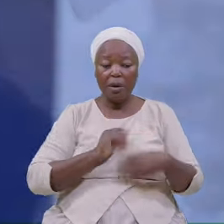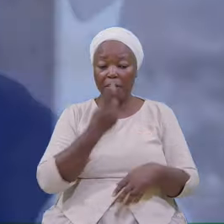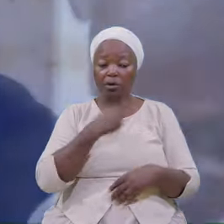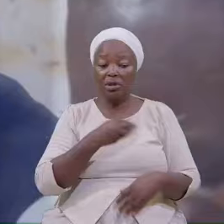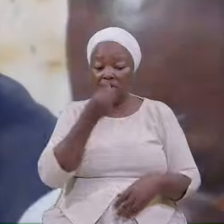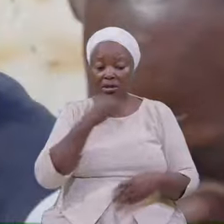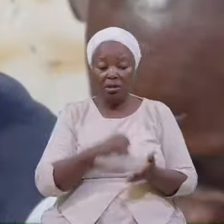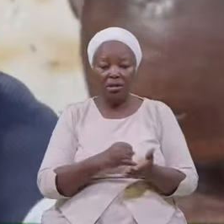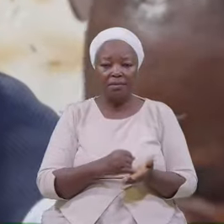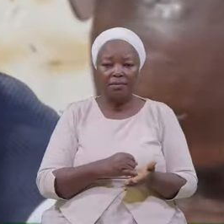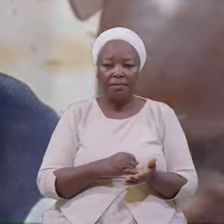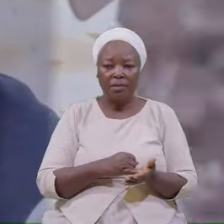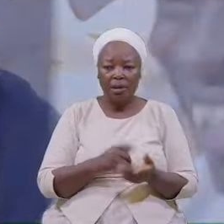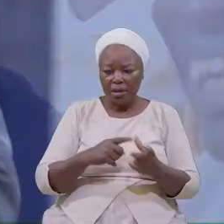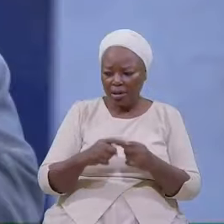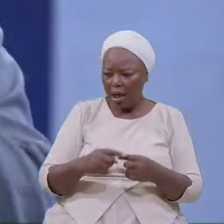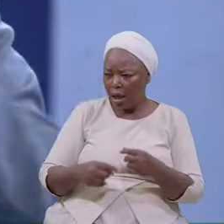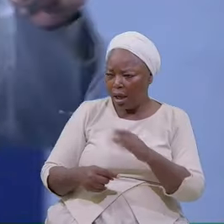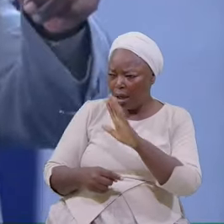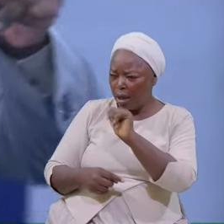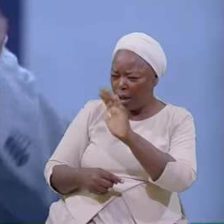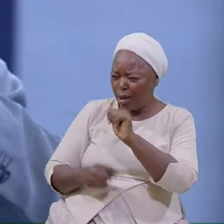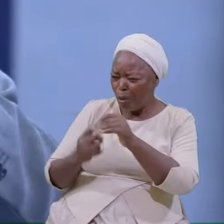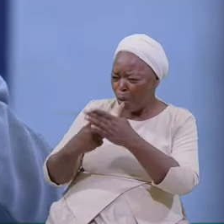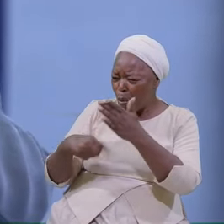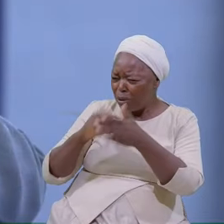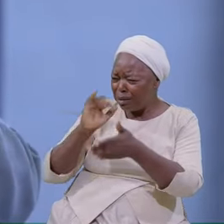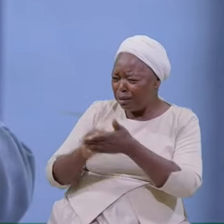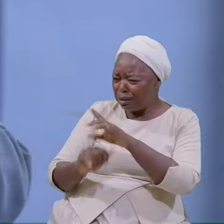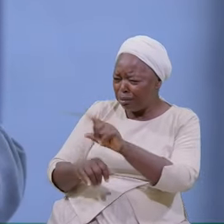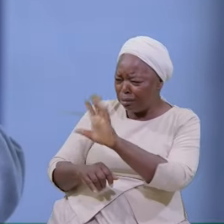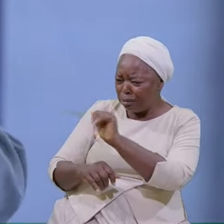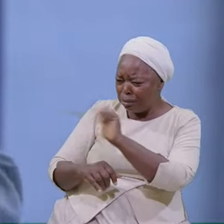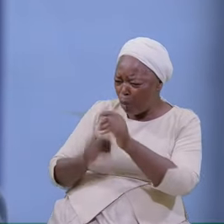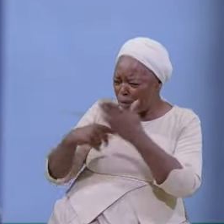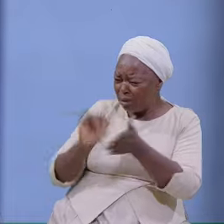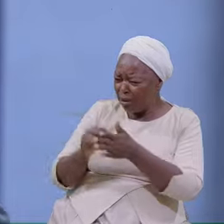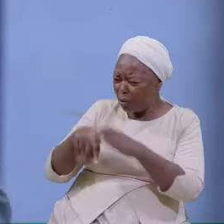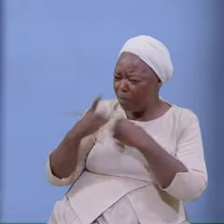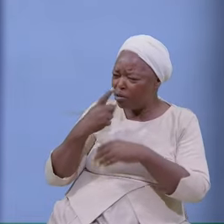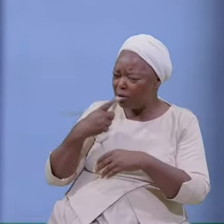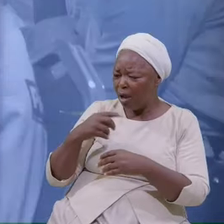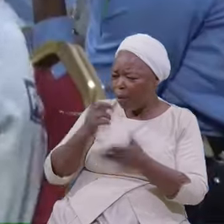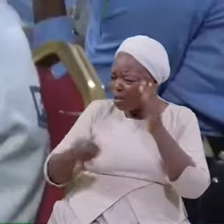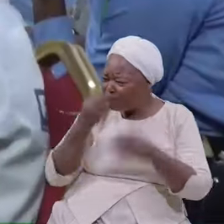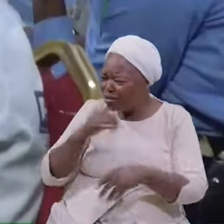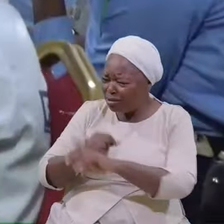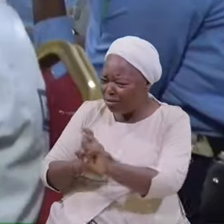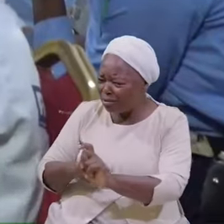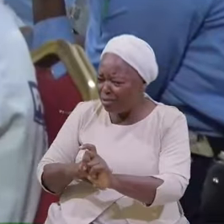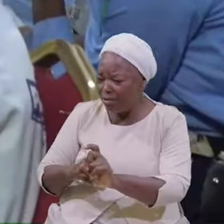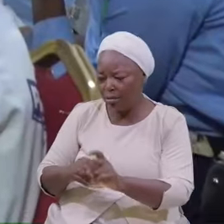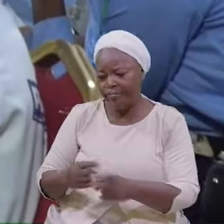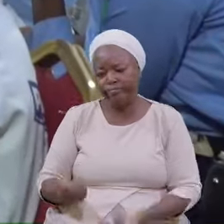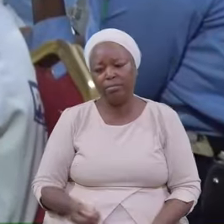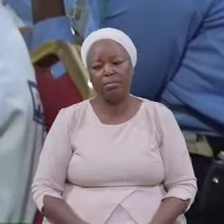machinons la chose. What's that? Mais qu'est-ce que tu as dans la bouche? I said, what's that? Qu'est-ce que tu as dans la bouche? What are you chewing? Mais qu'est-ce que tu mâches? I'm sorry,